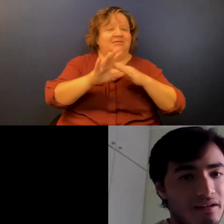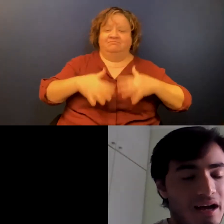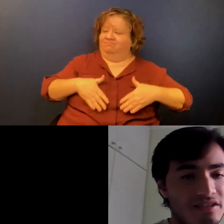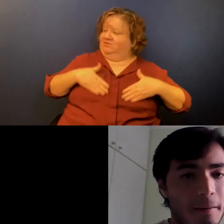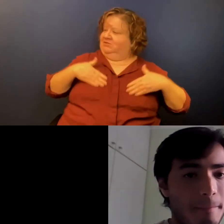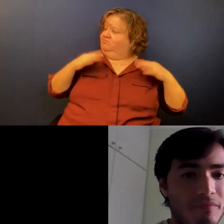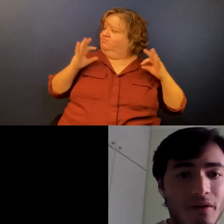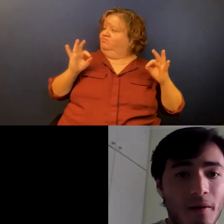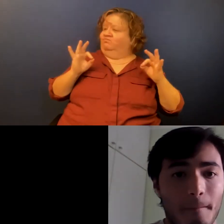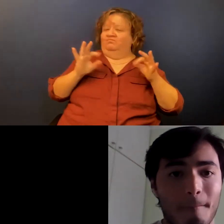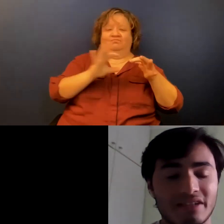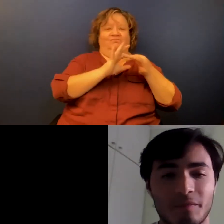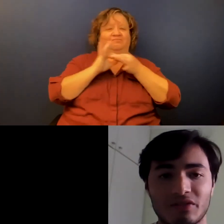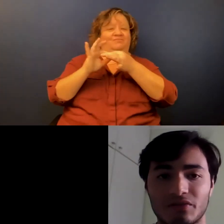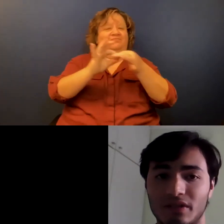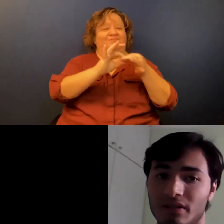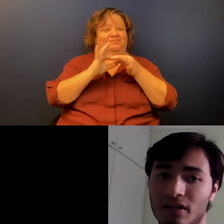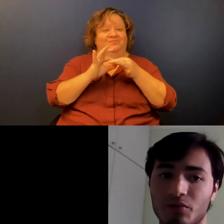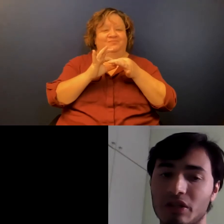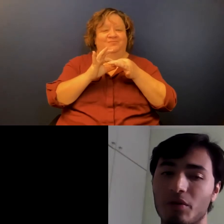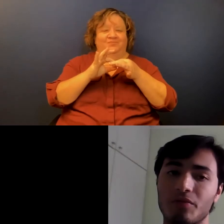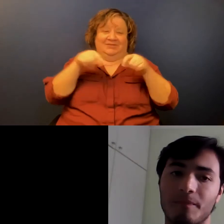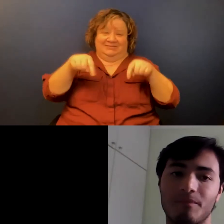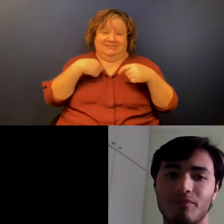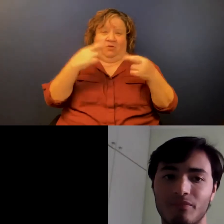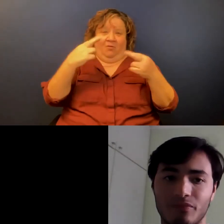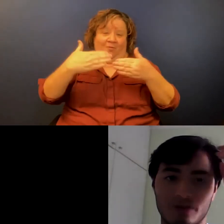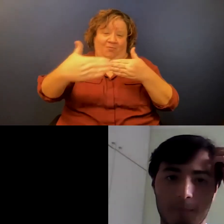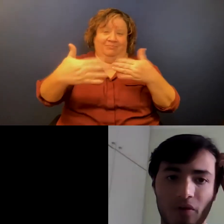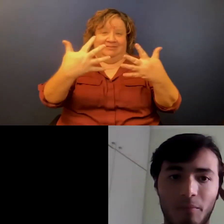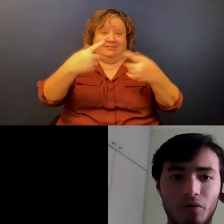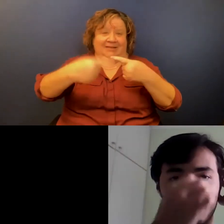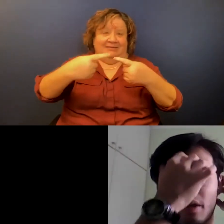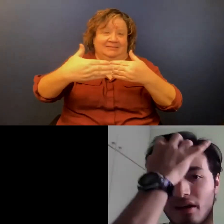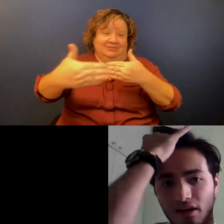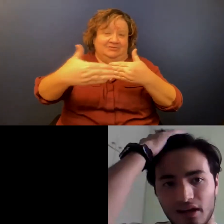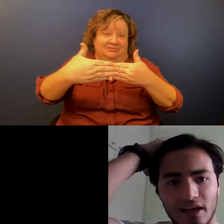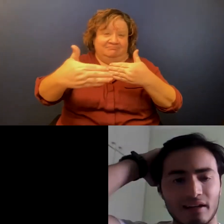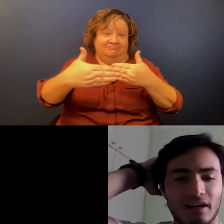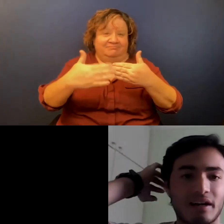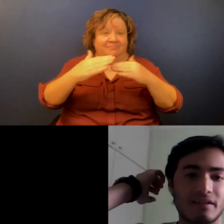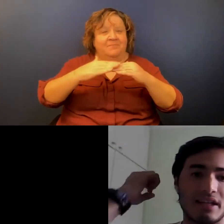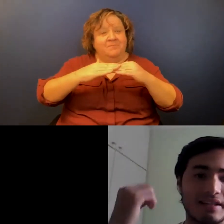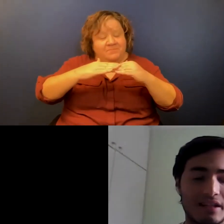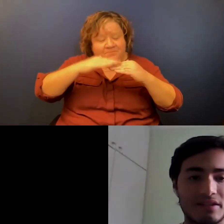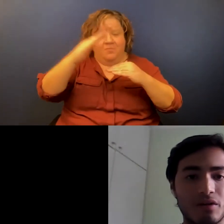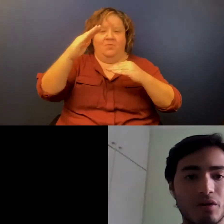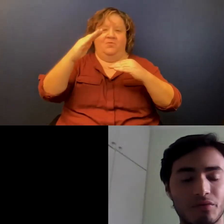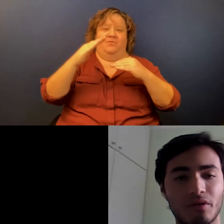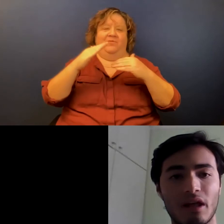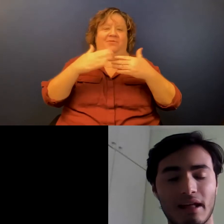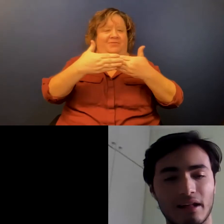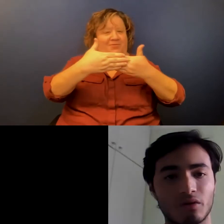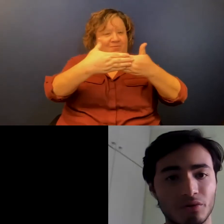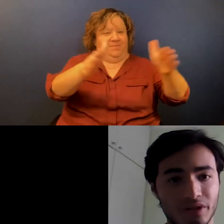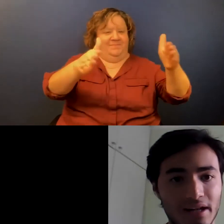next 10 years, or in 10 years, that there are more inclusive spaces where we can all fit in